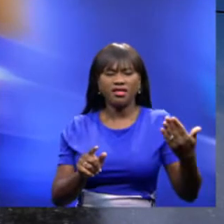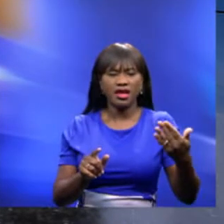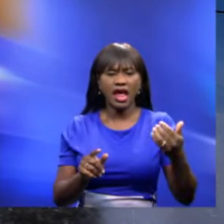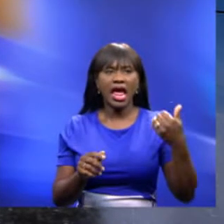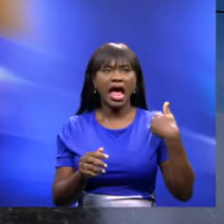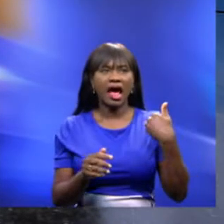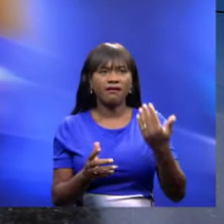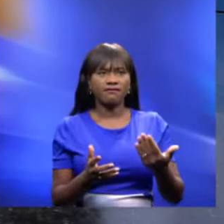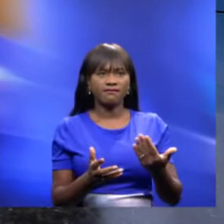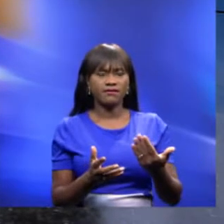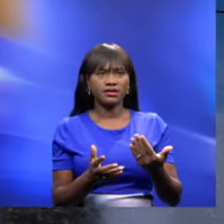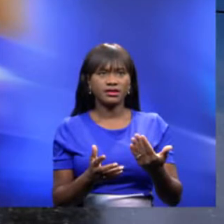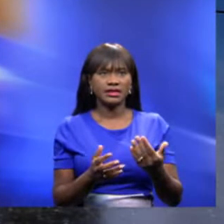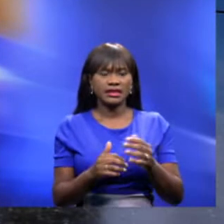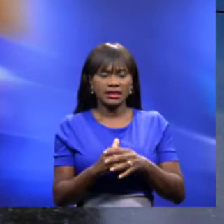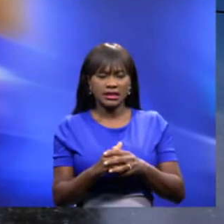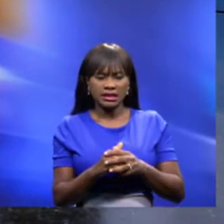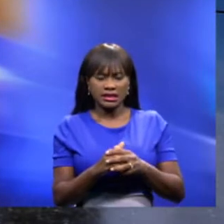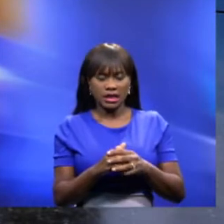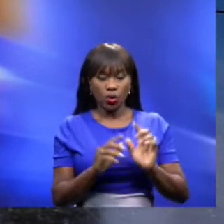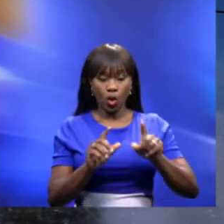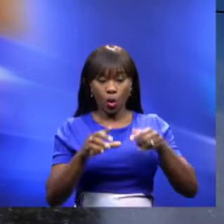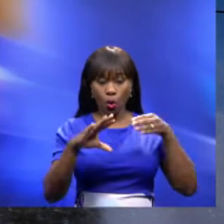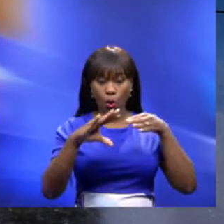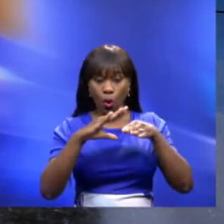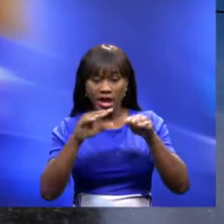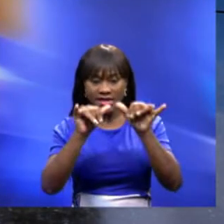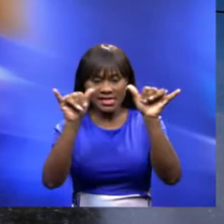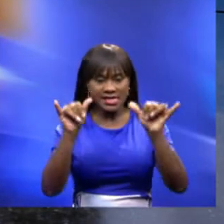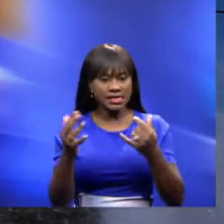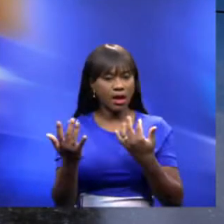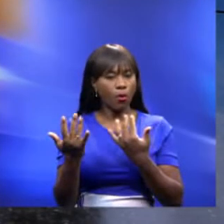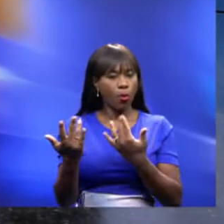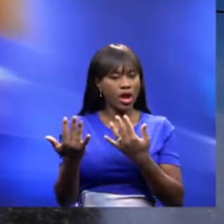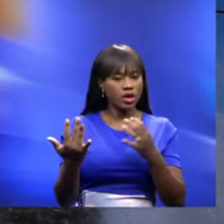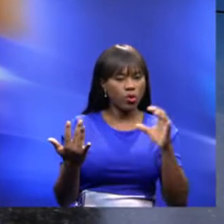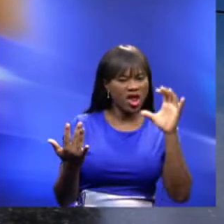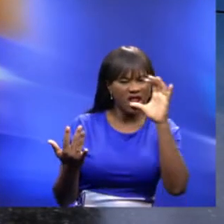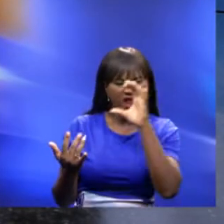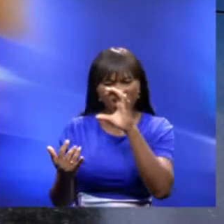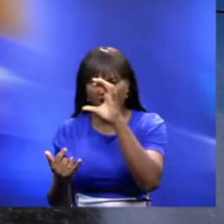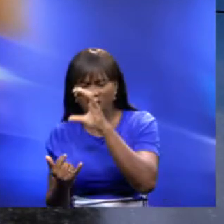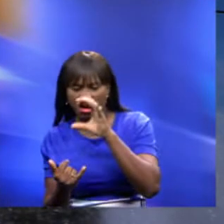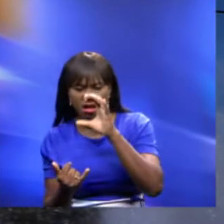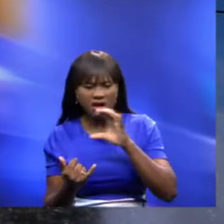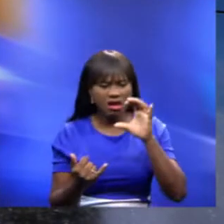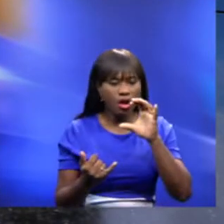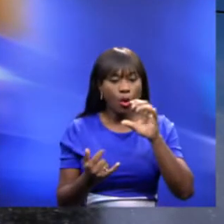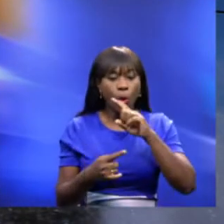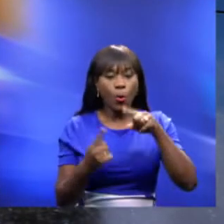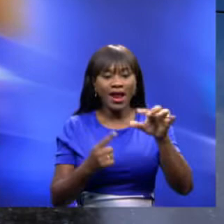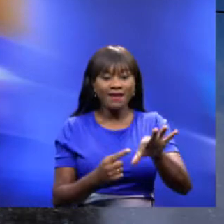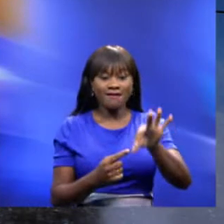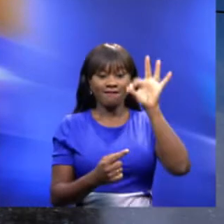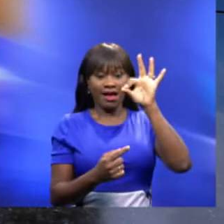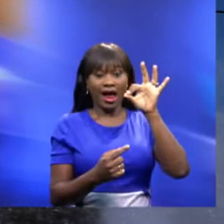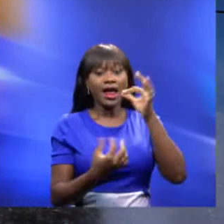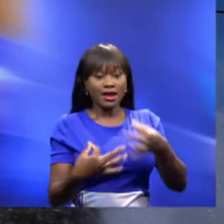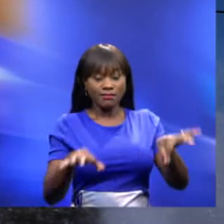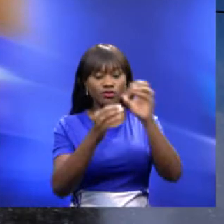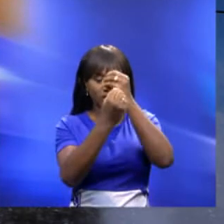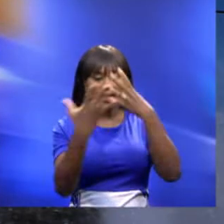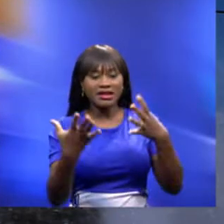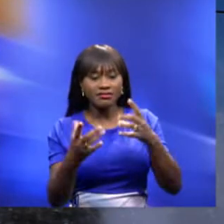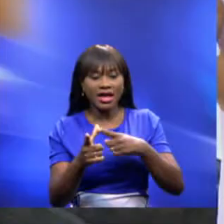called, they would sit in your system, wait a while, look around. Once they find the information that they're looking for, then they will